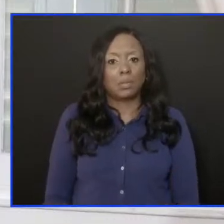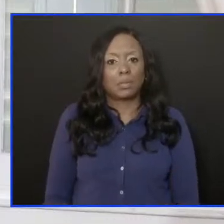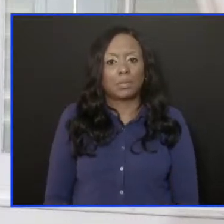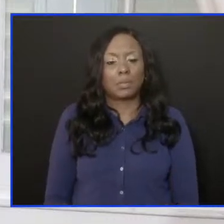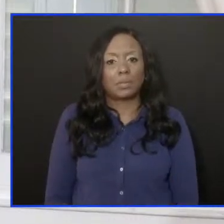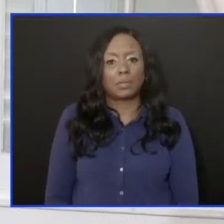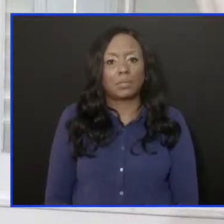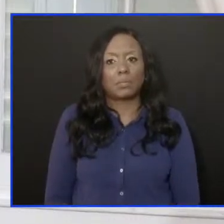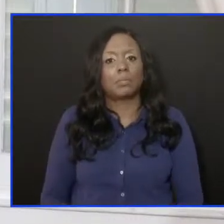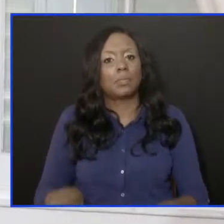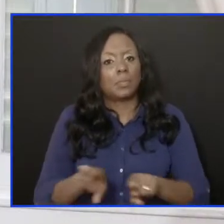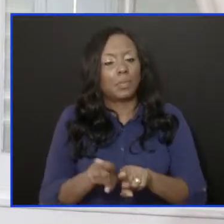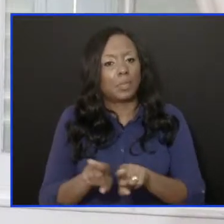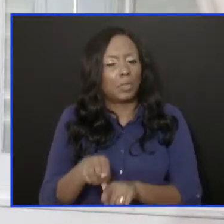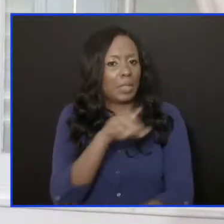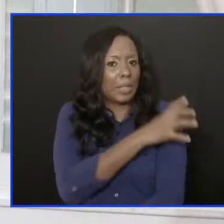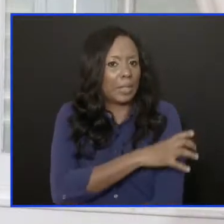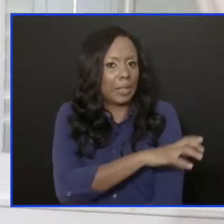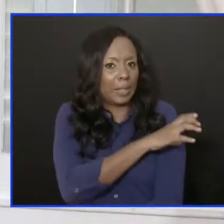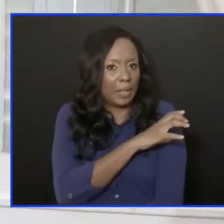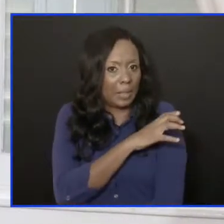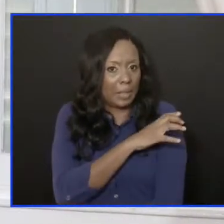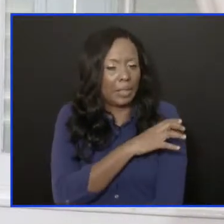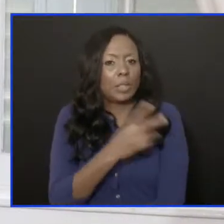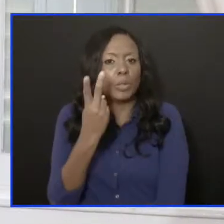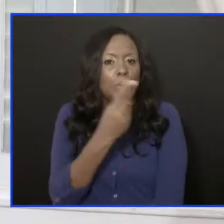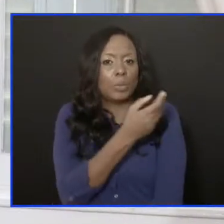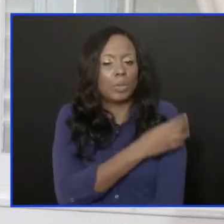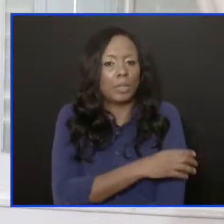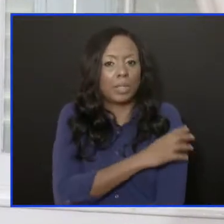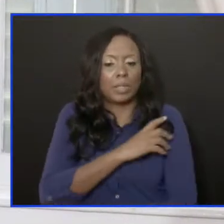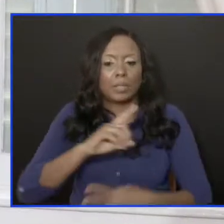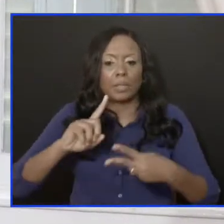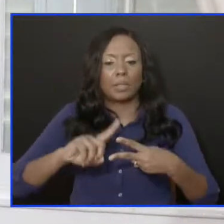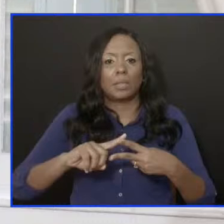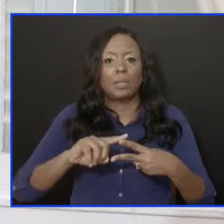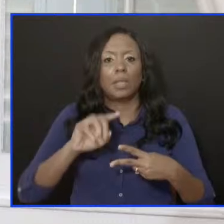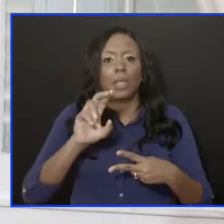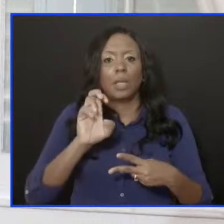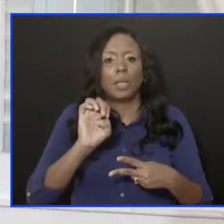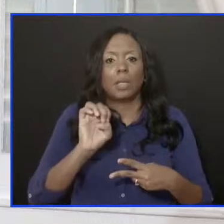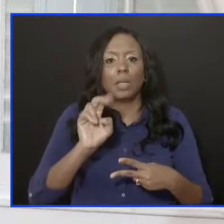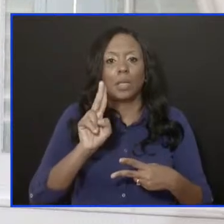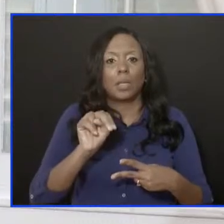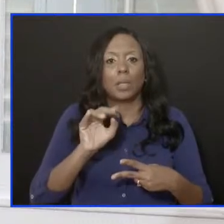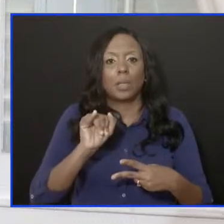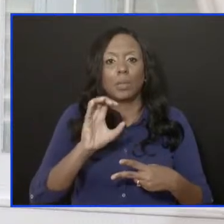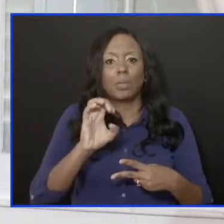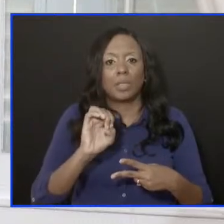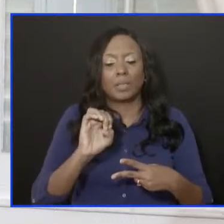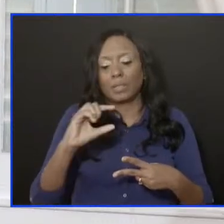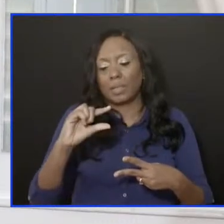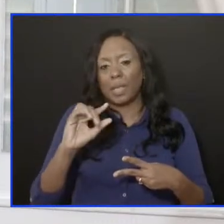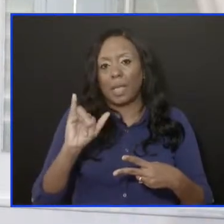of the Brantford Tate Polyclinic and the Eunice Gibson Polyclinic.